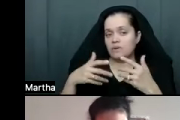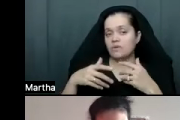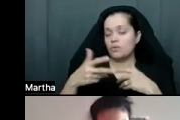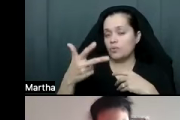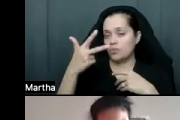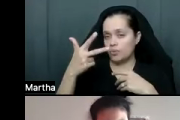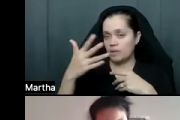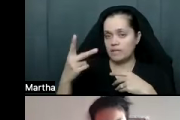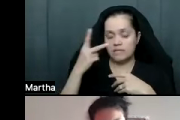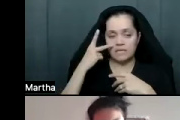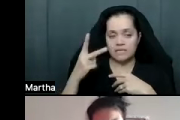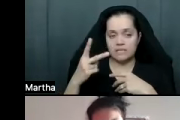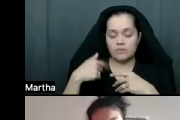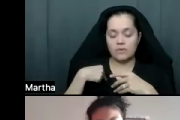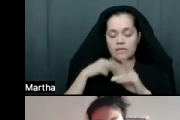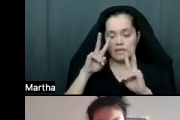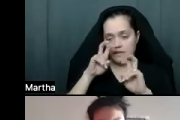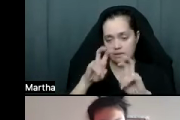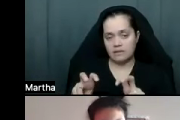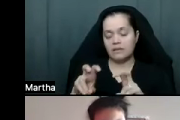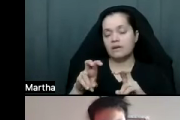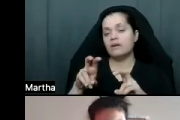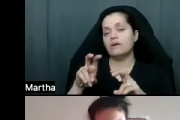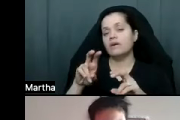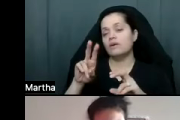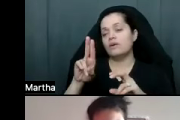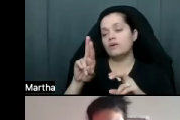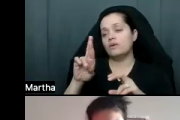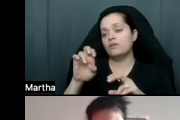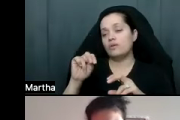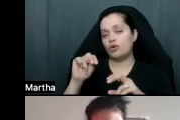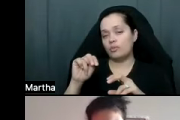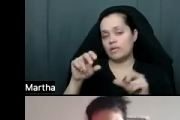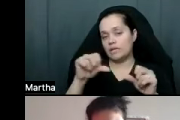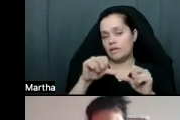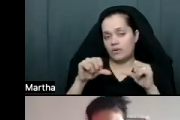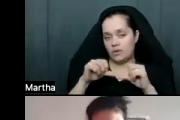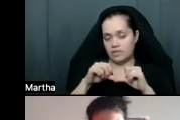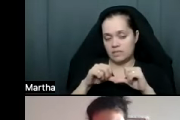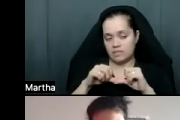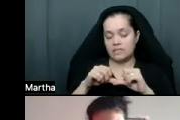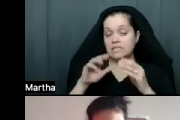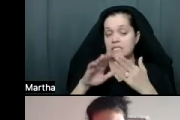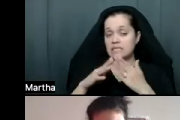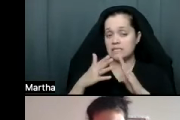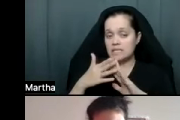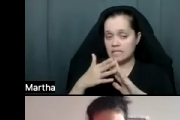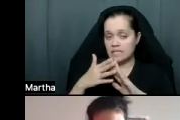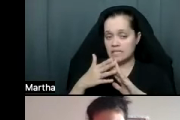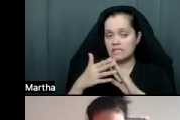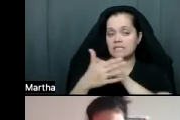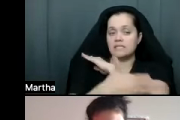when examining urban areas, urban patterns, cities, countries with